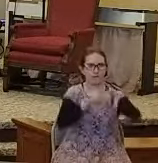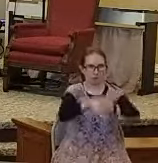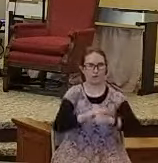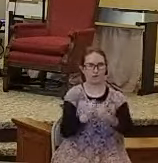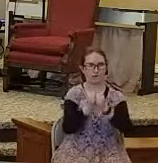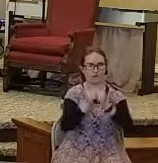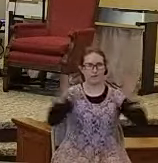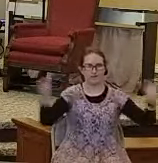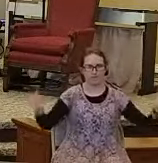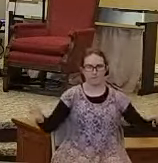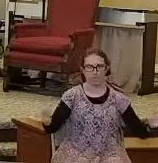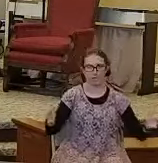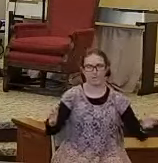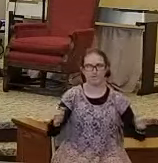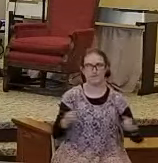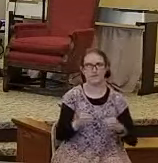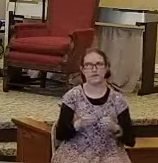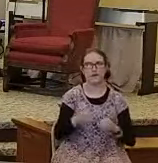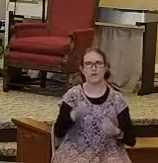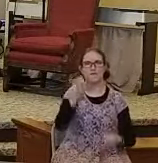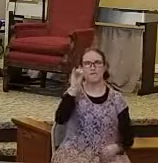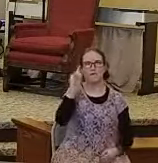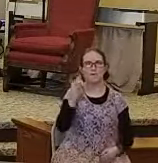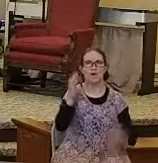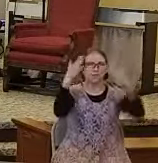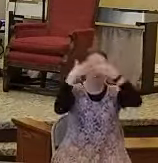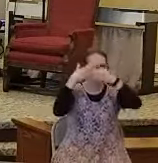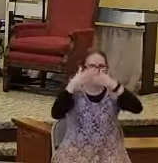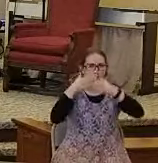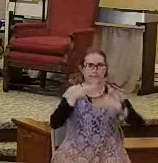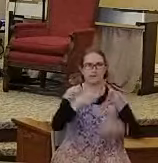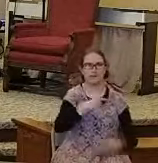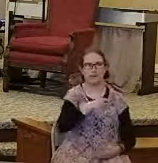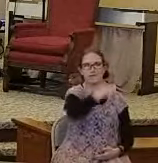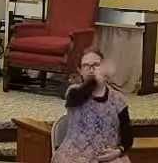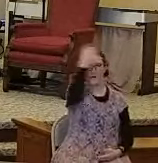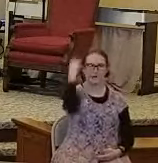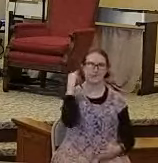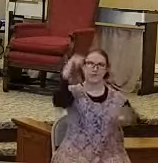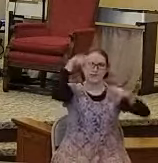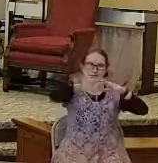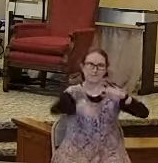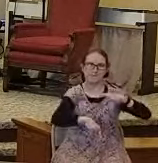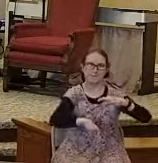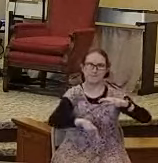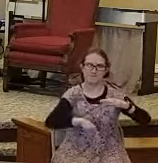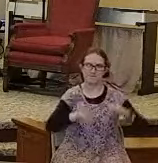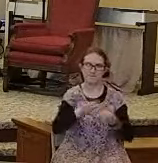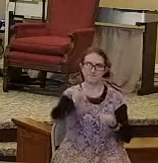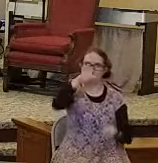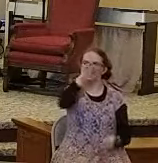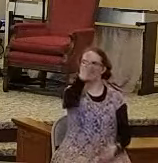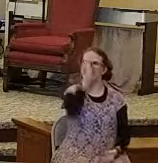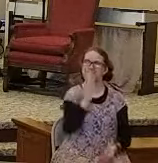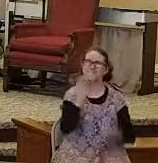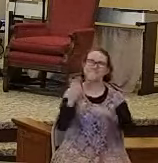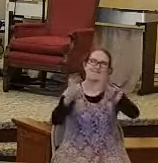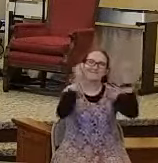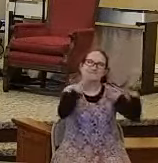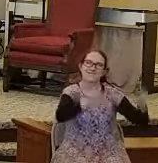the earth was without form and void, and darkness was upon the face of the deep. And the Spirit of